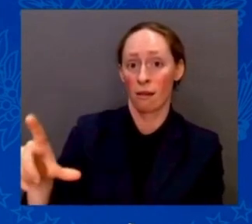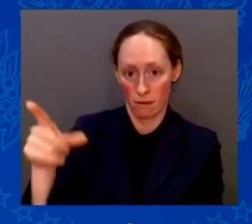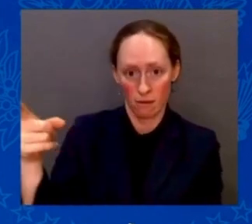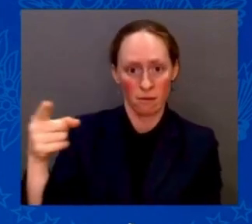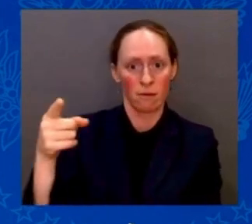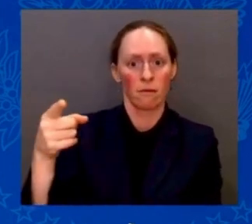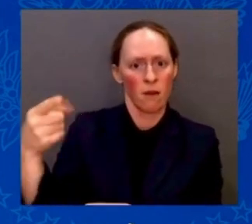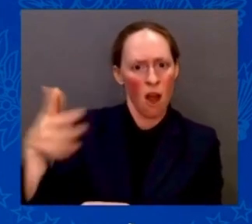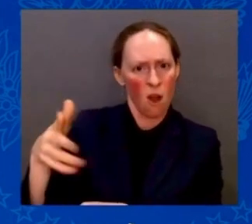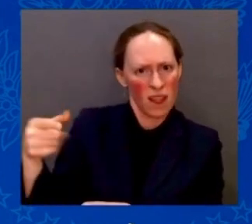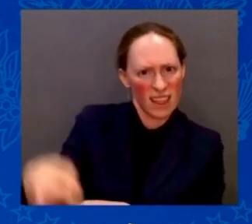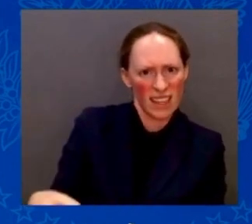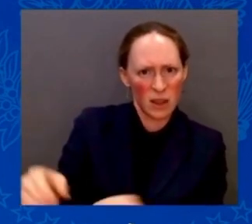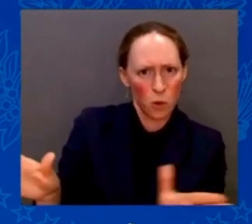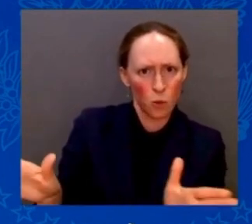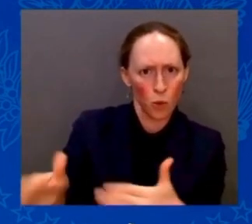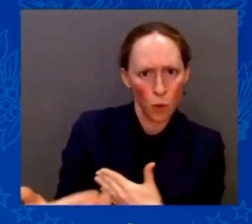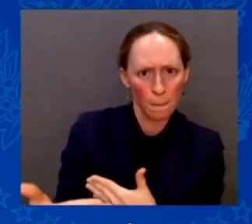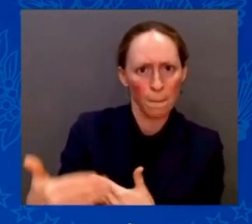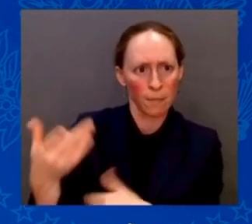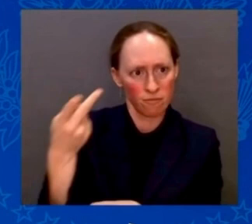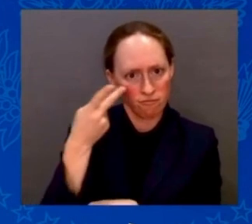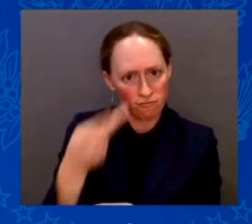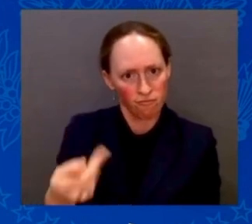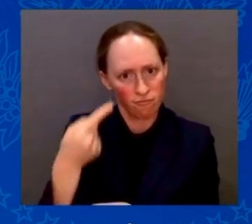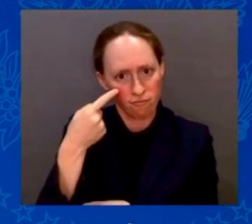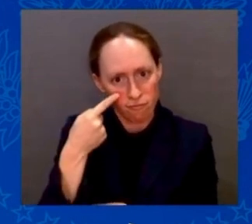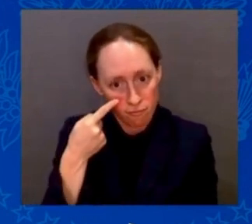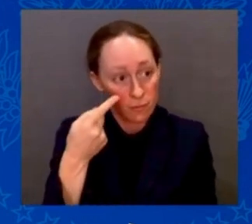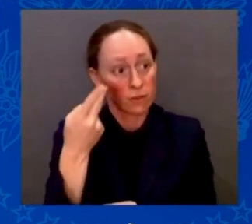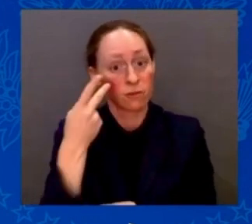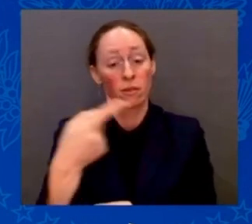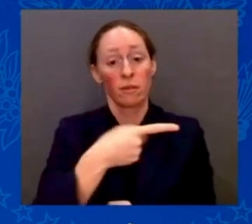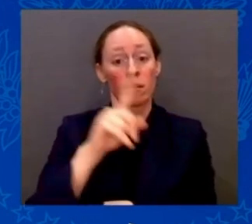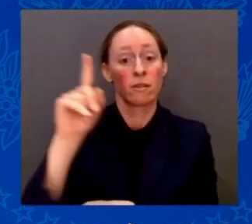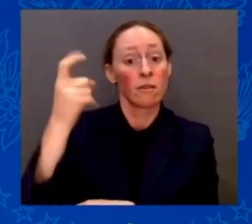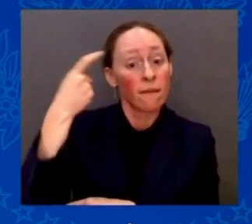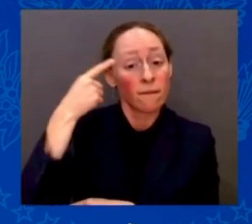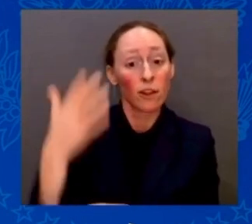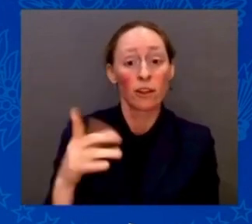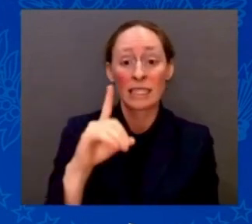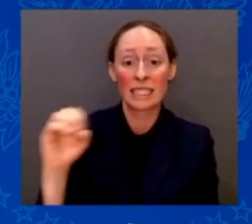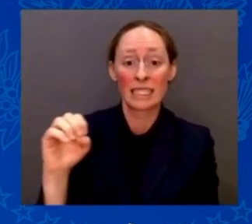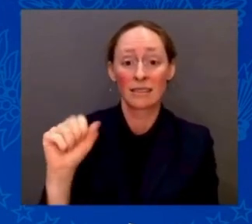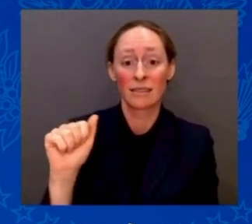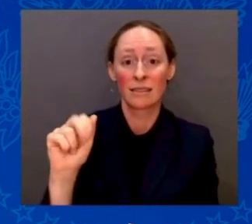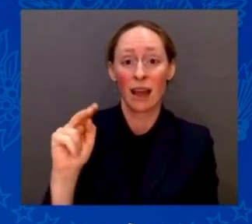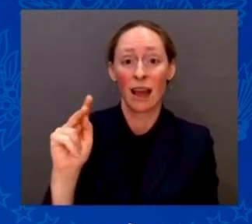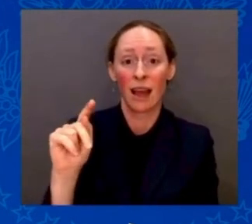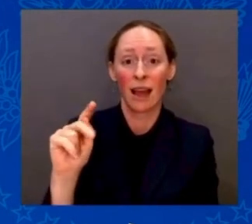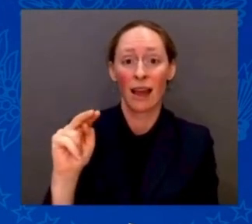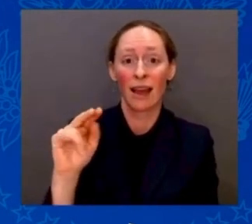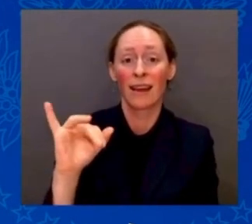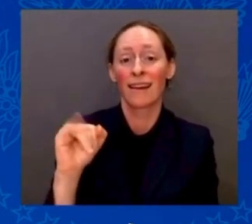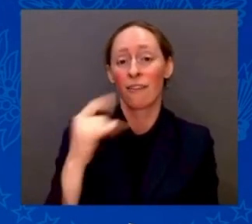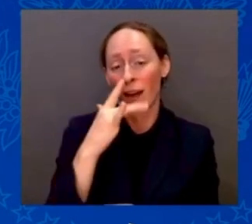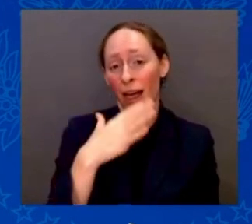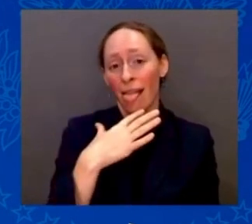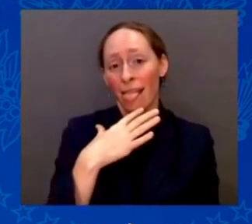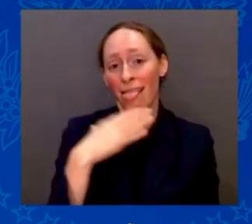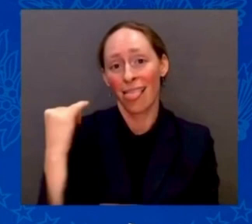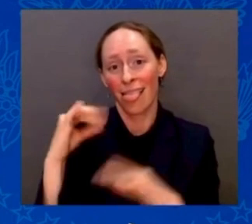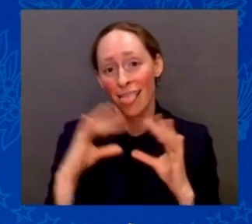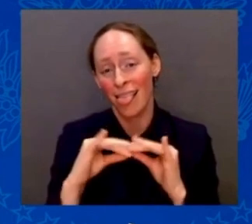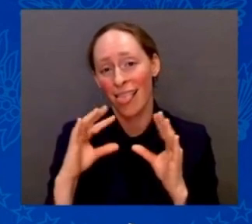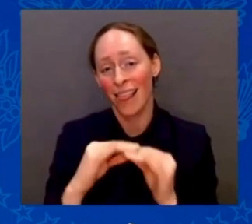he welcomed it. As a matter of fact, I've asked that she get on the plane and leave for Florida this afternoon. She'll meet